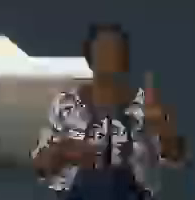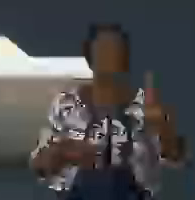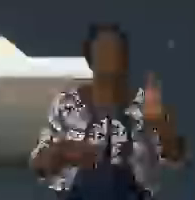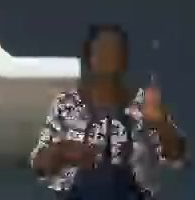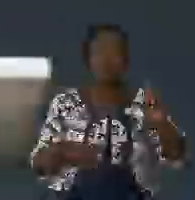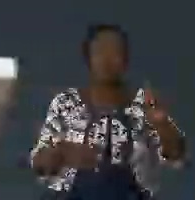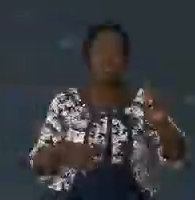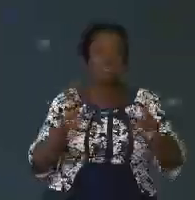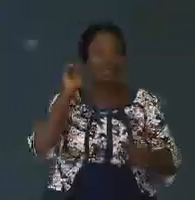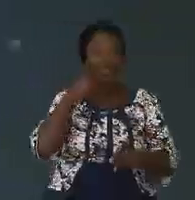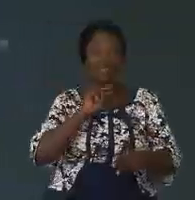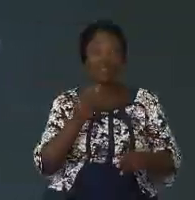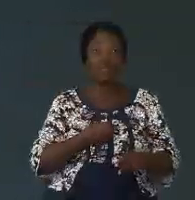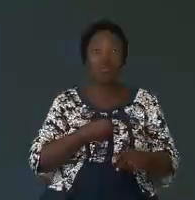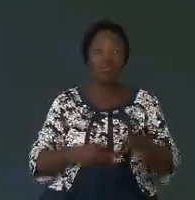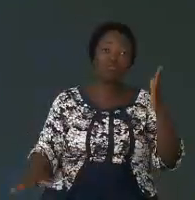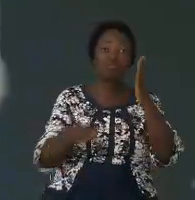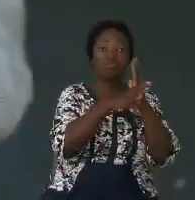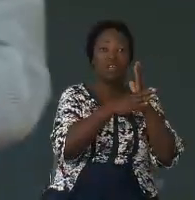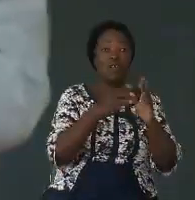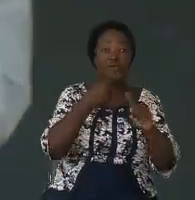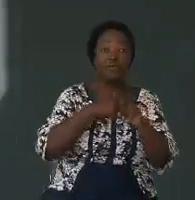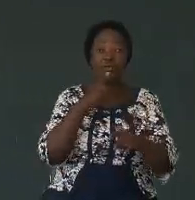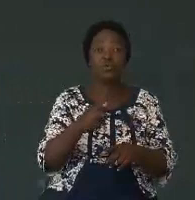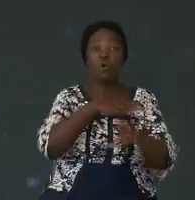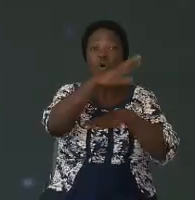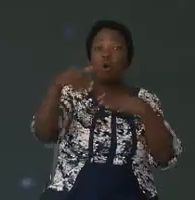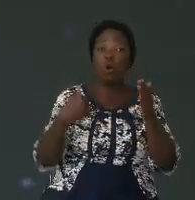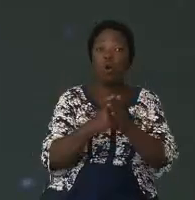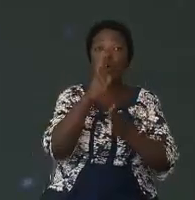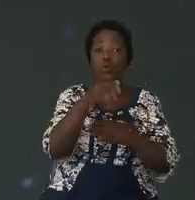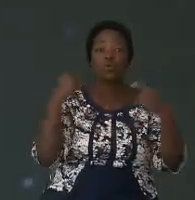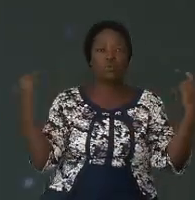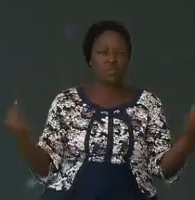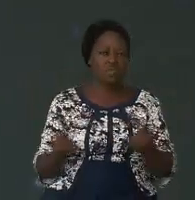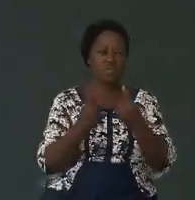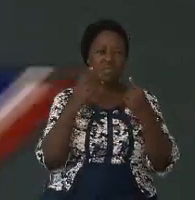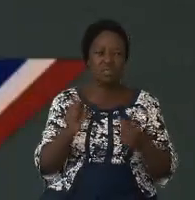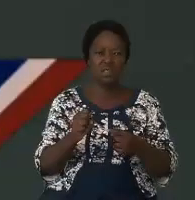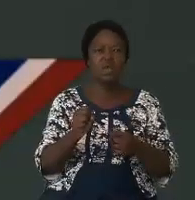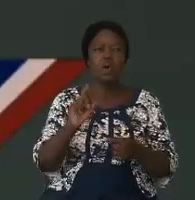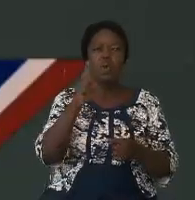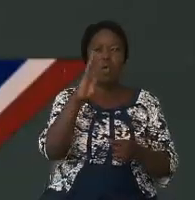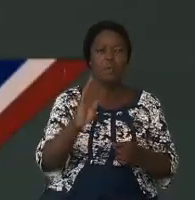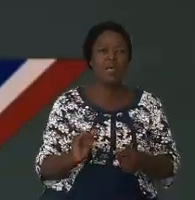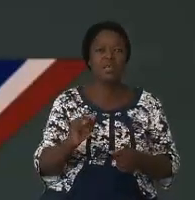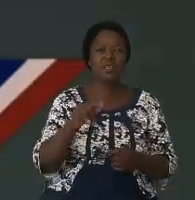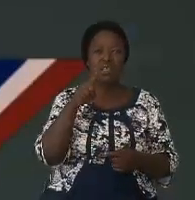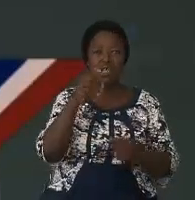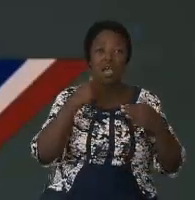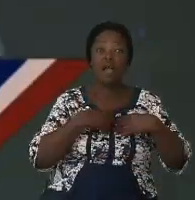ruin. Look at verse 31. In verse 31, it tells us, cast away from you all